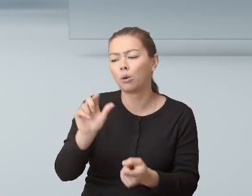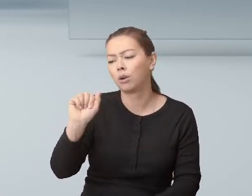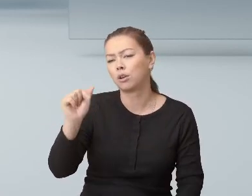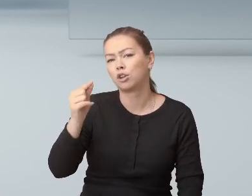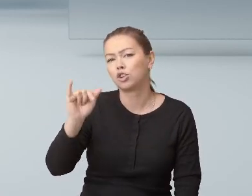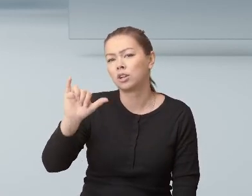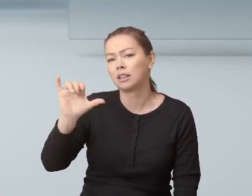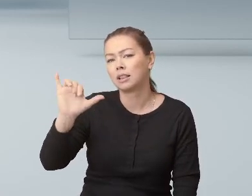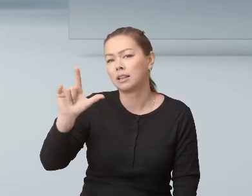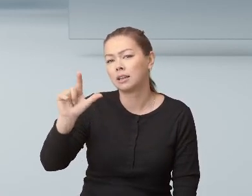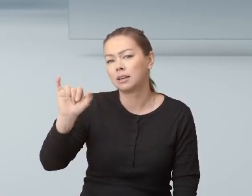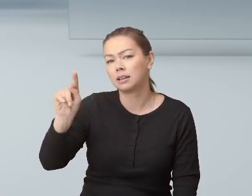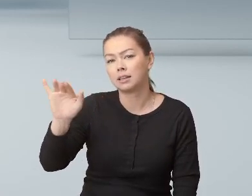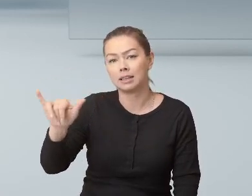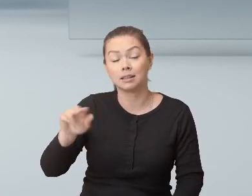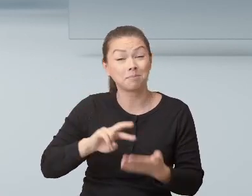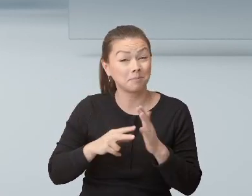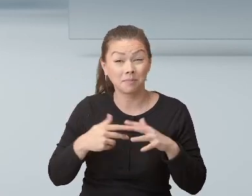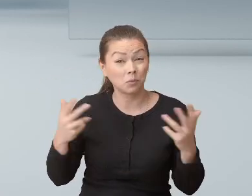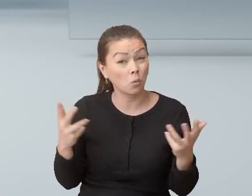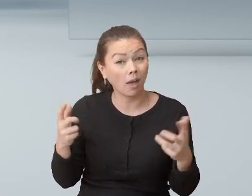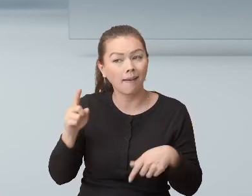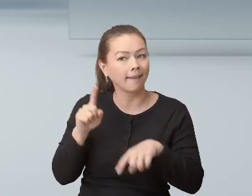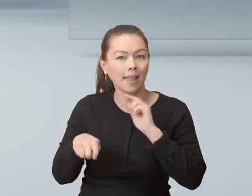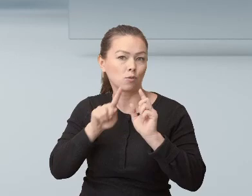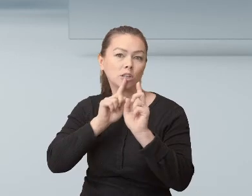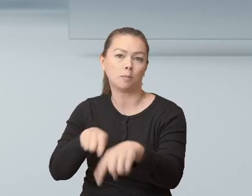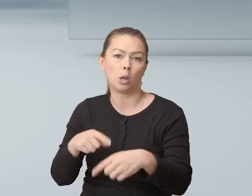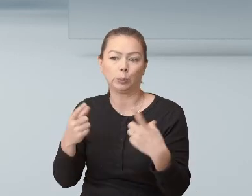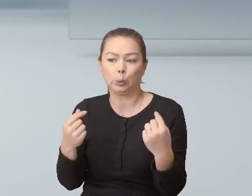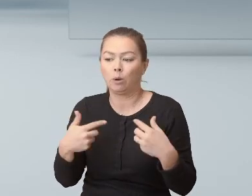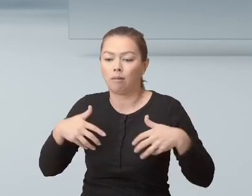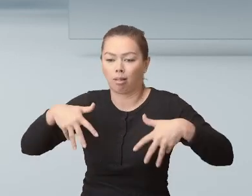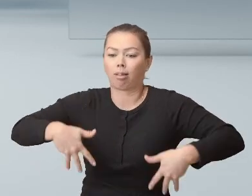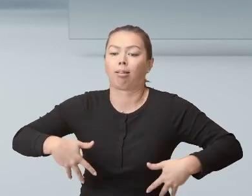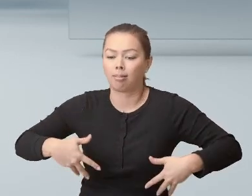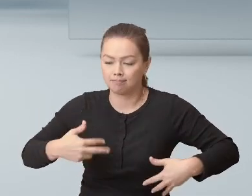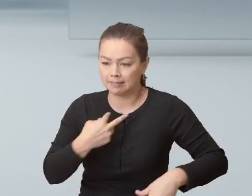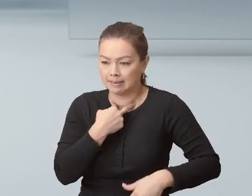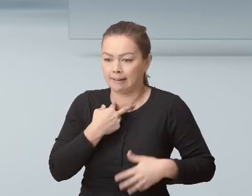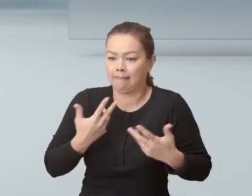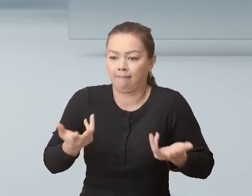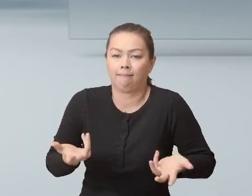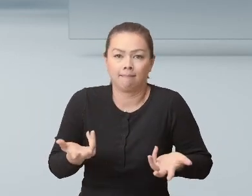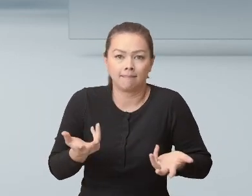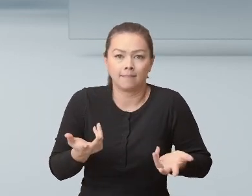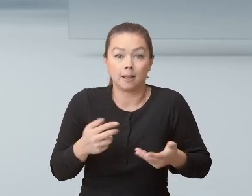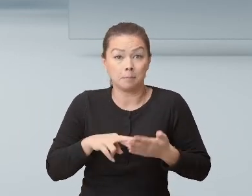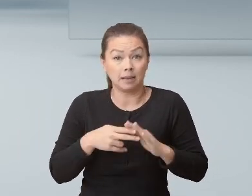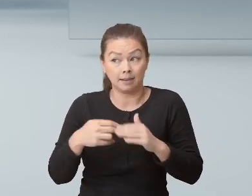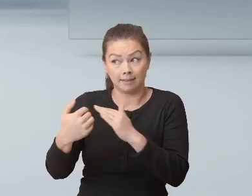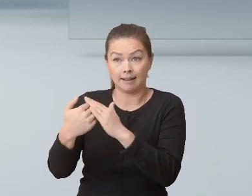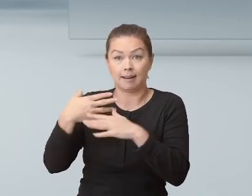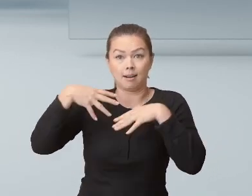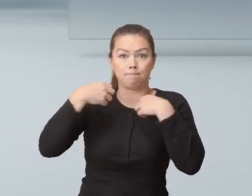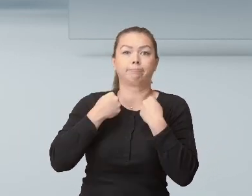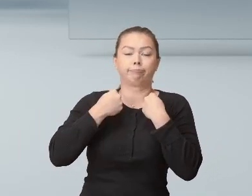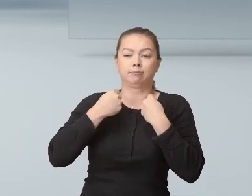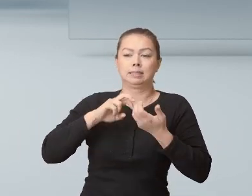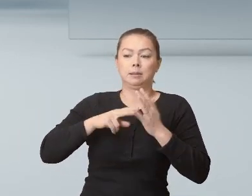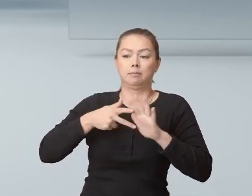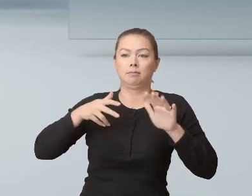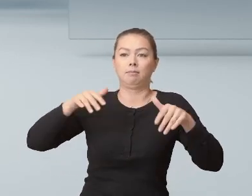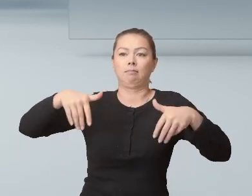hacker kind of a thing. It's the fact that you can't do what you need to do. And I guess, Zach, you've seen this before. We